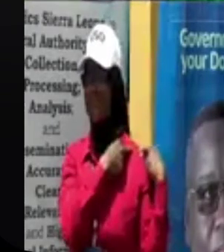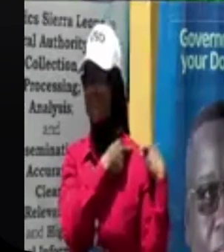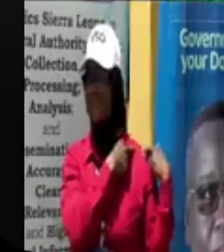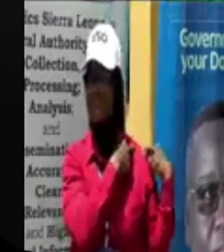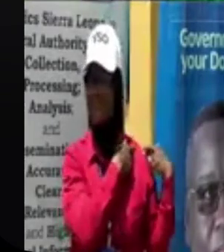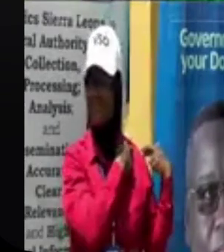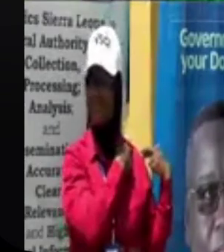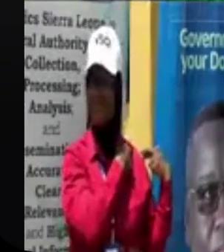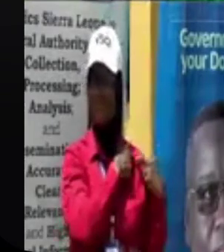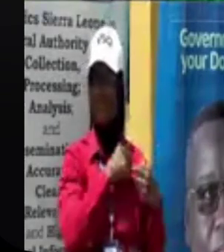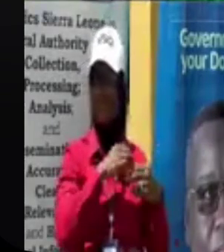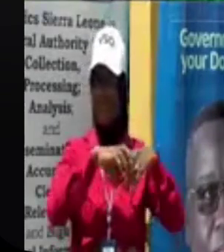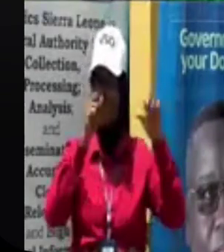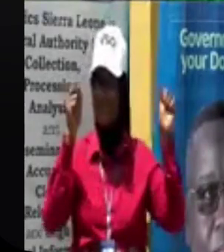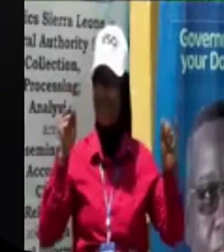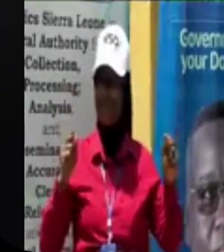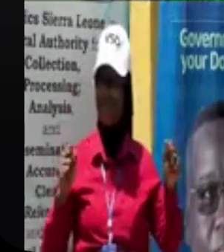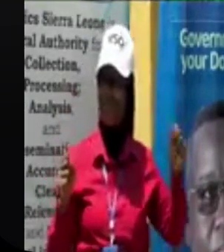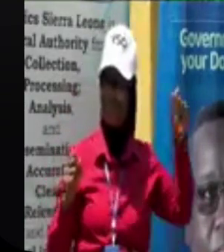So